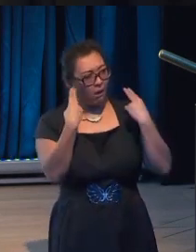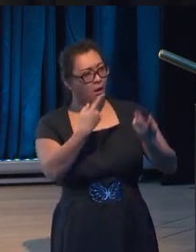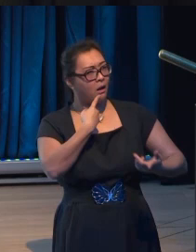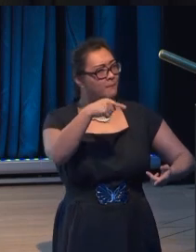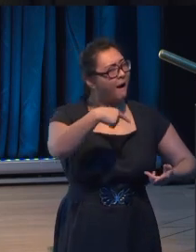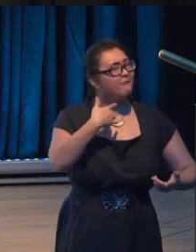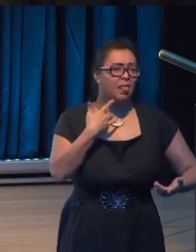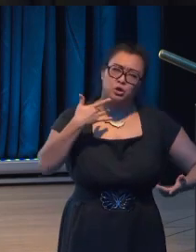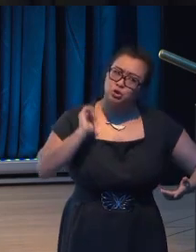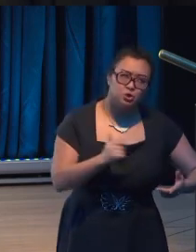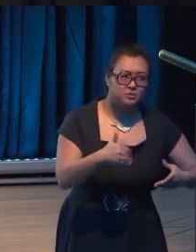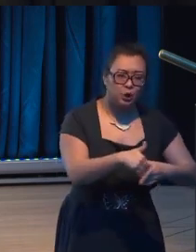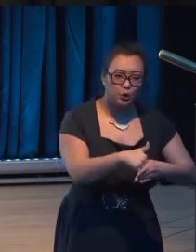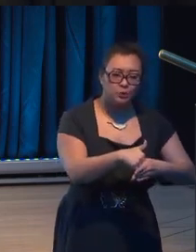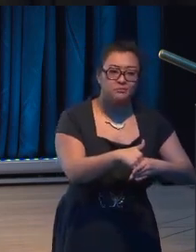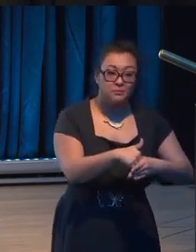this, you'll have a much happier life.